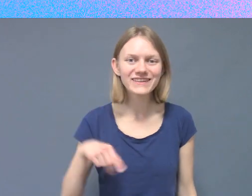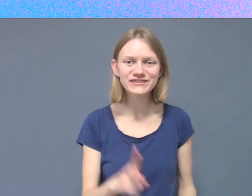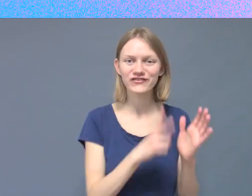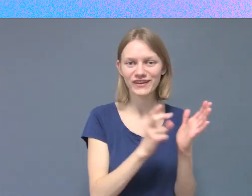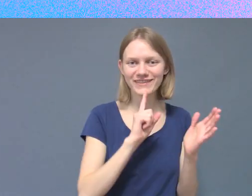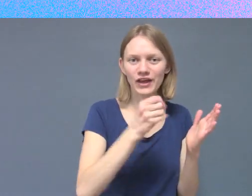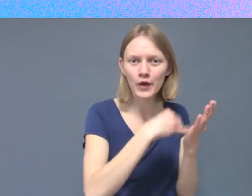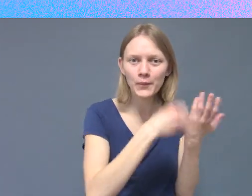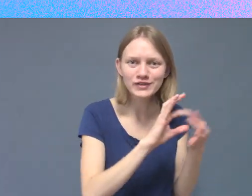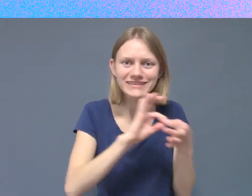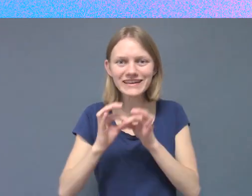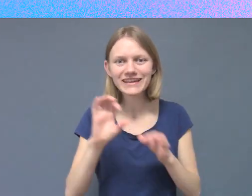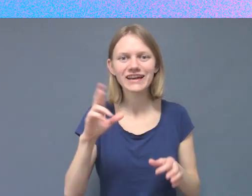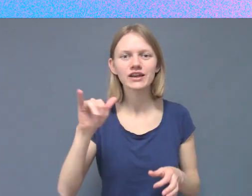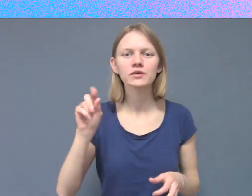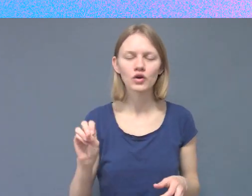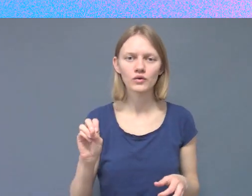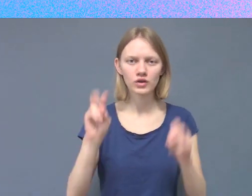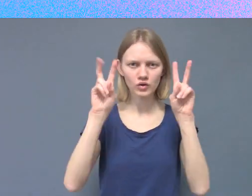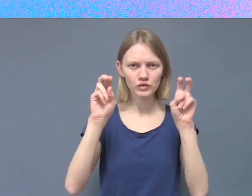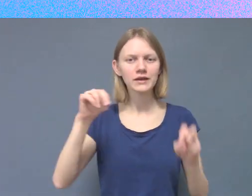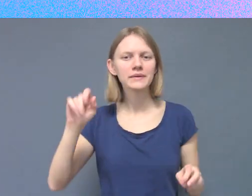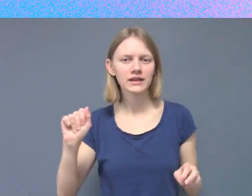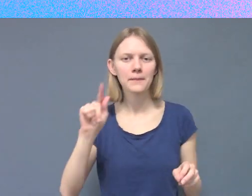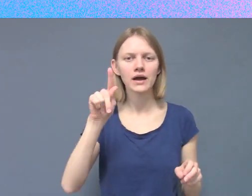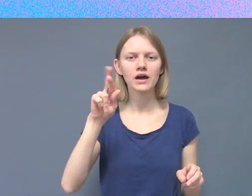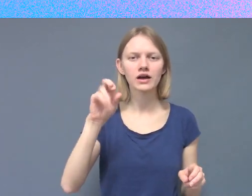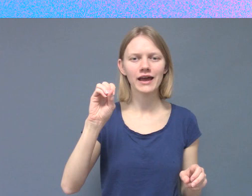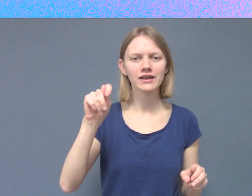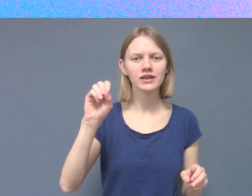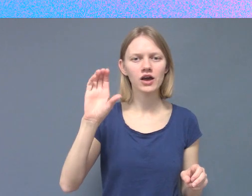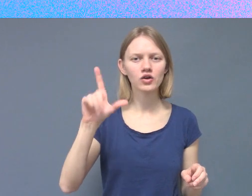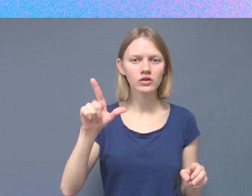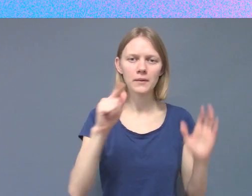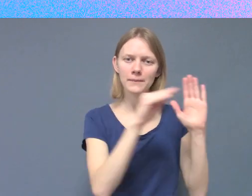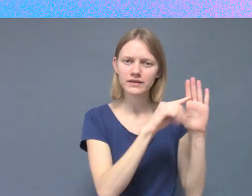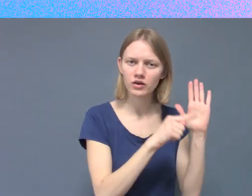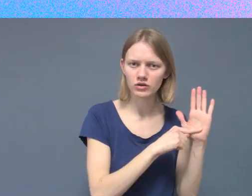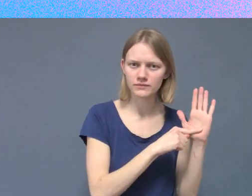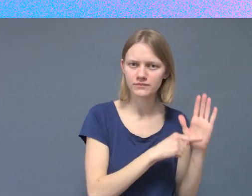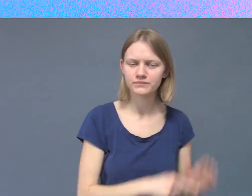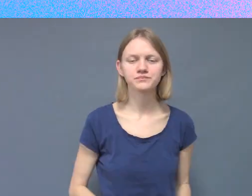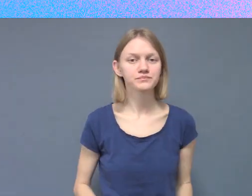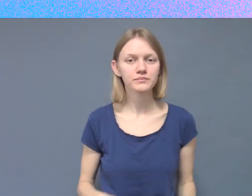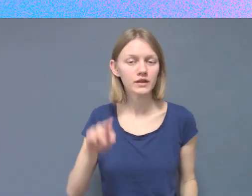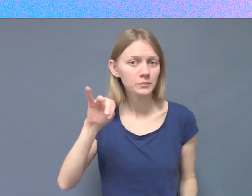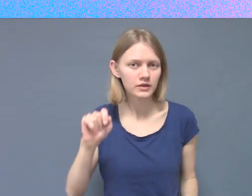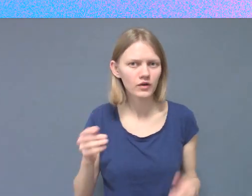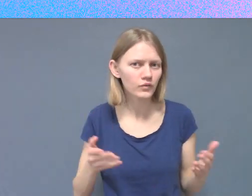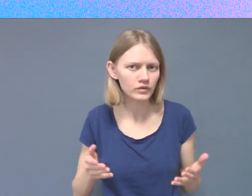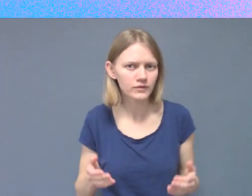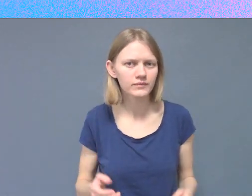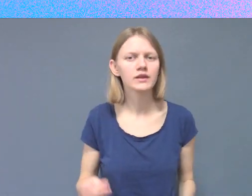In this video, I would like to tell you about a promising cryptocurrency project called Mina Protocol. Mina Protocol is a Layer